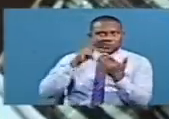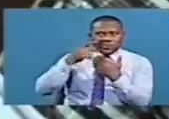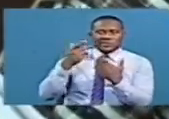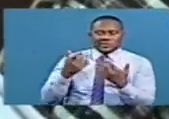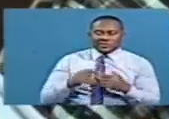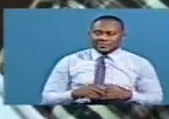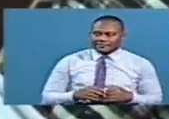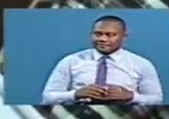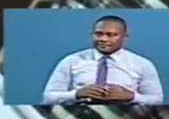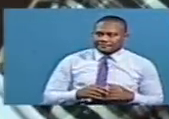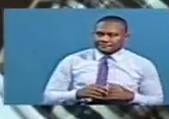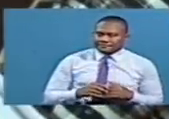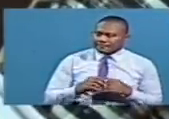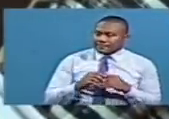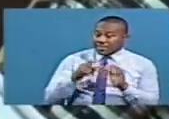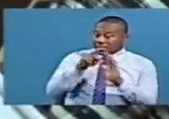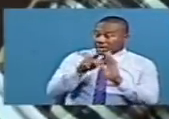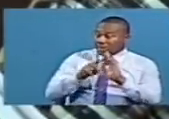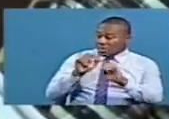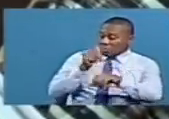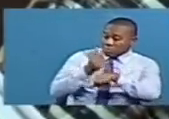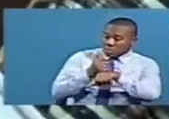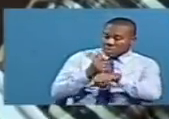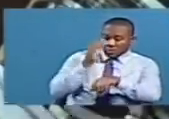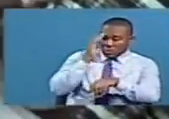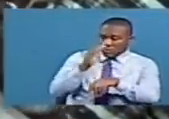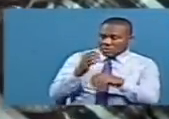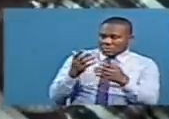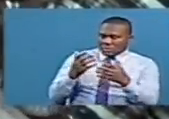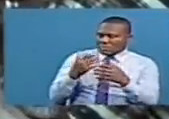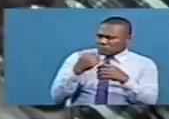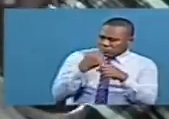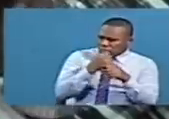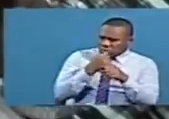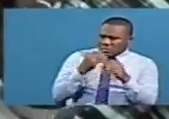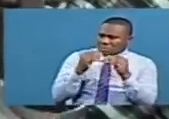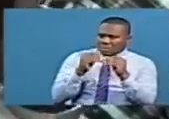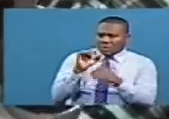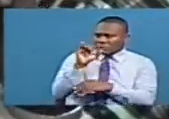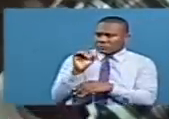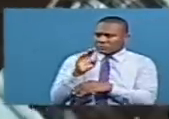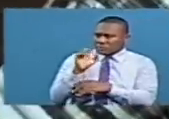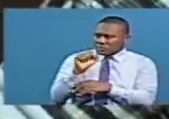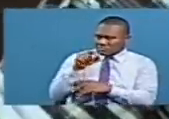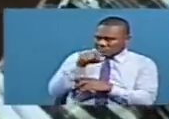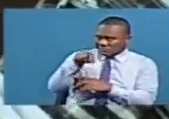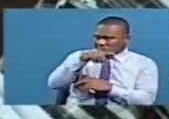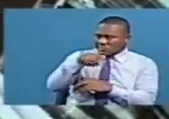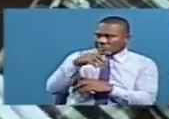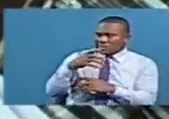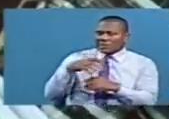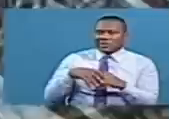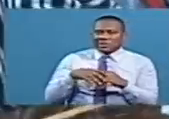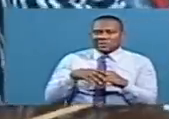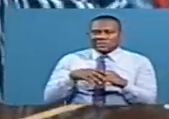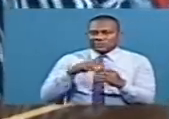The implementation of the policy would obviously impact job creation and microeconomic